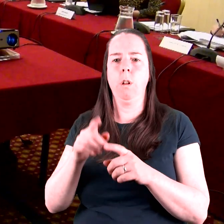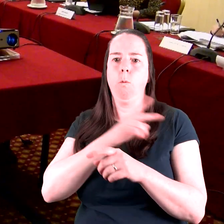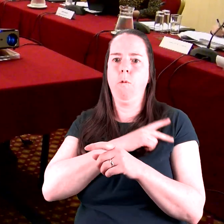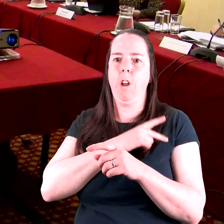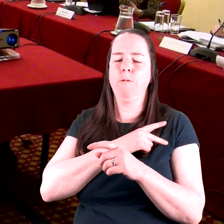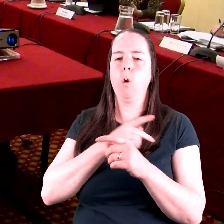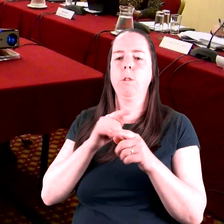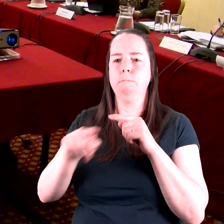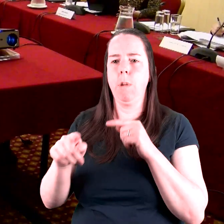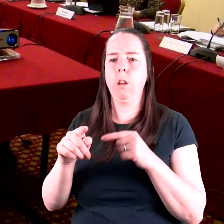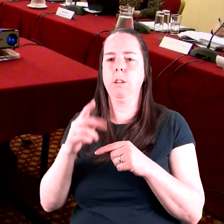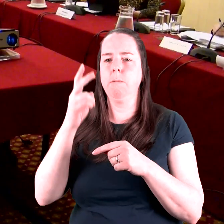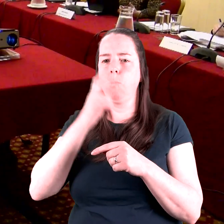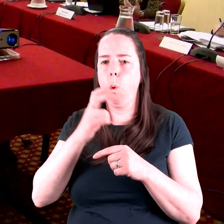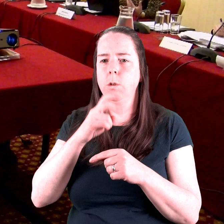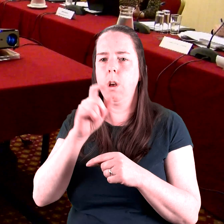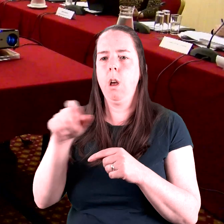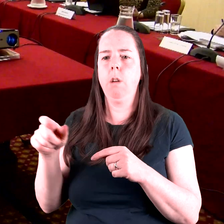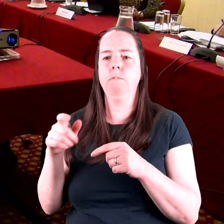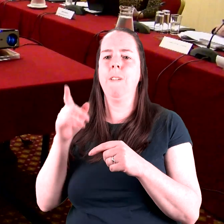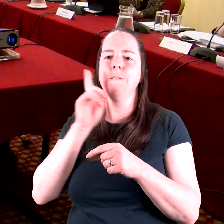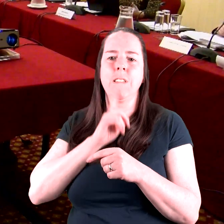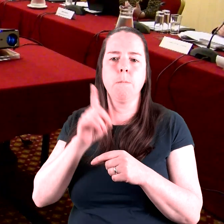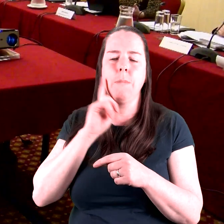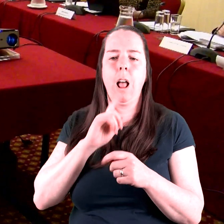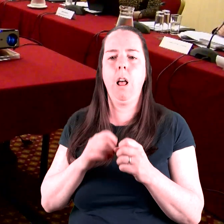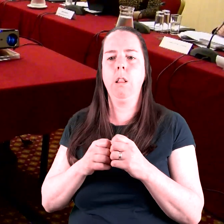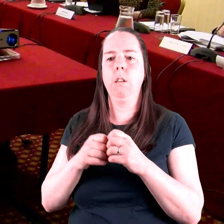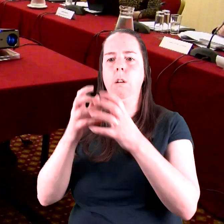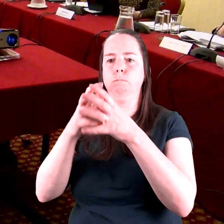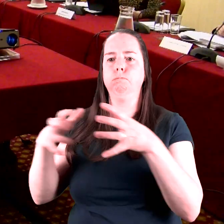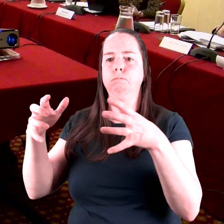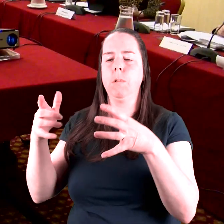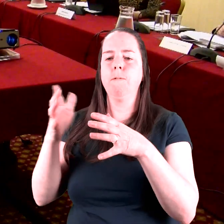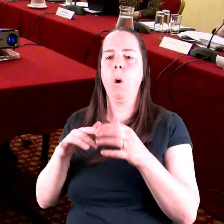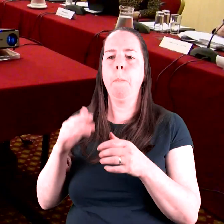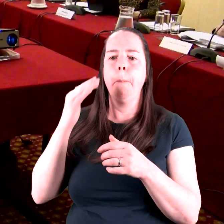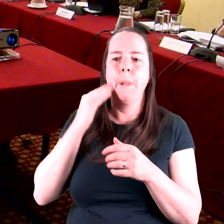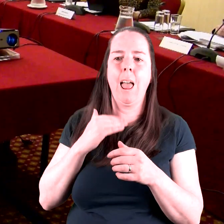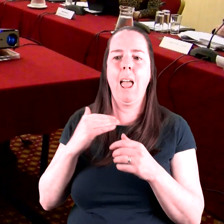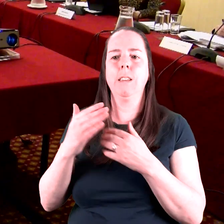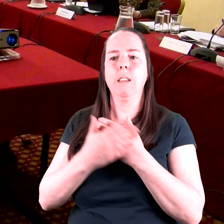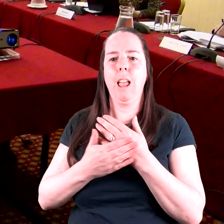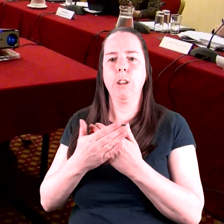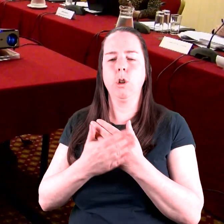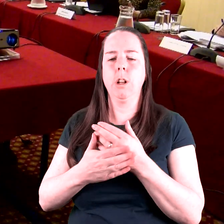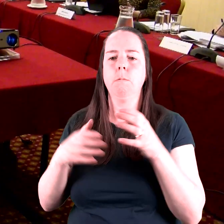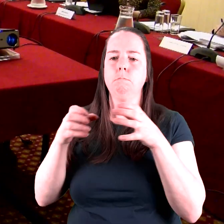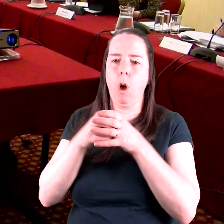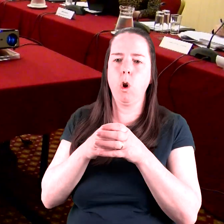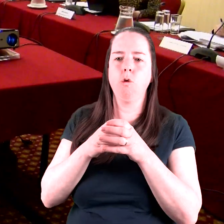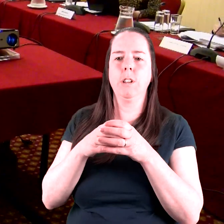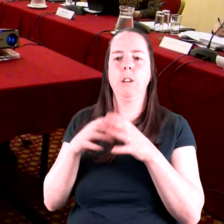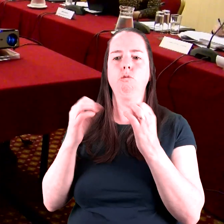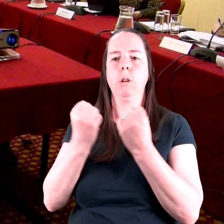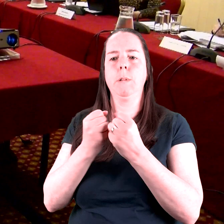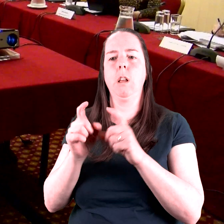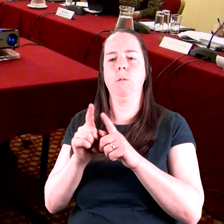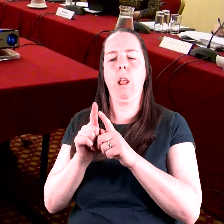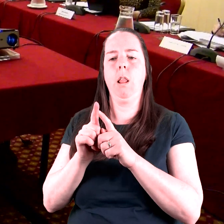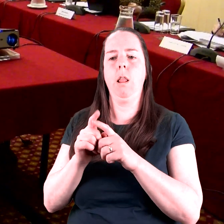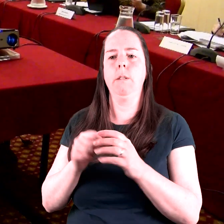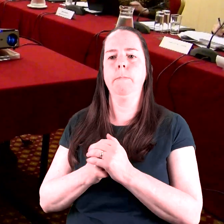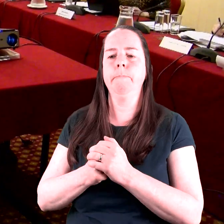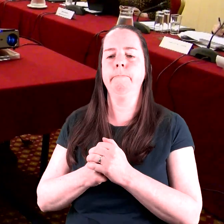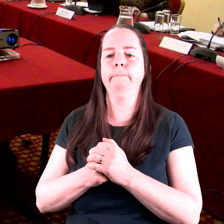ageing workforce. It's predominantly female and a high proportion from Black, Asian and minority groups